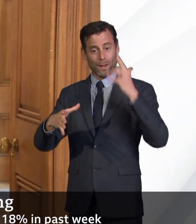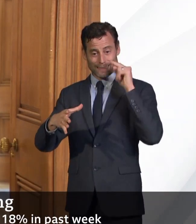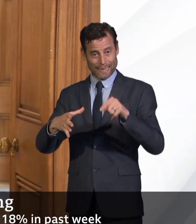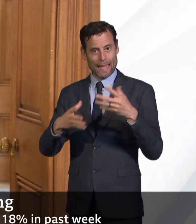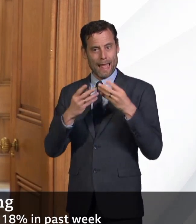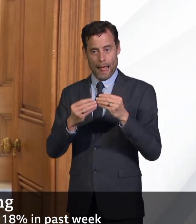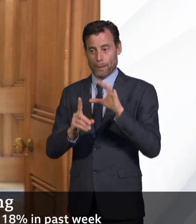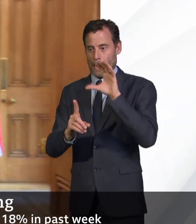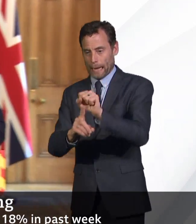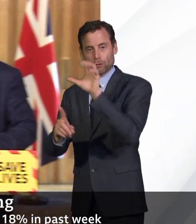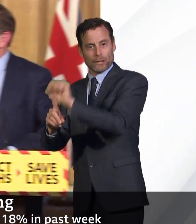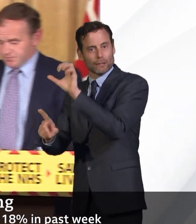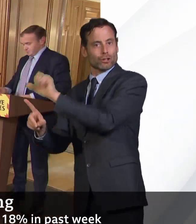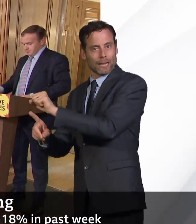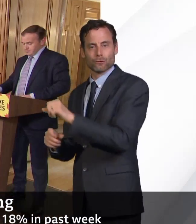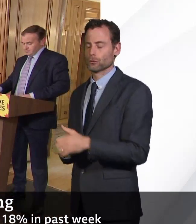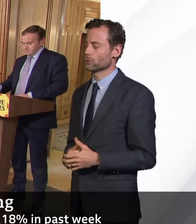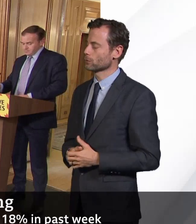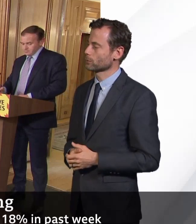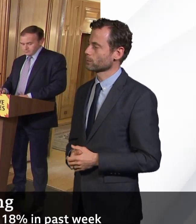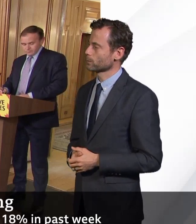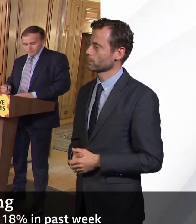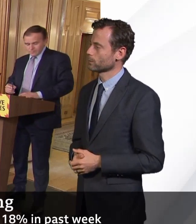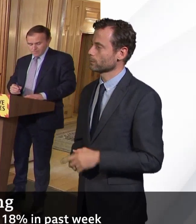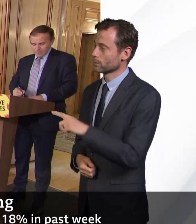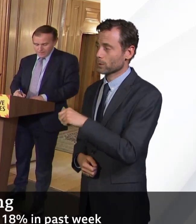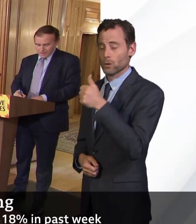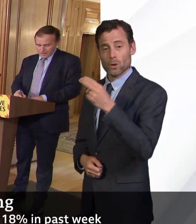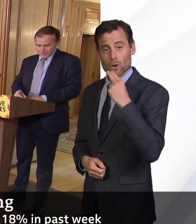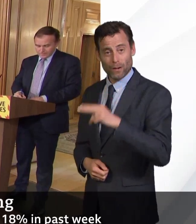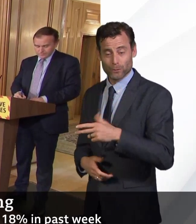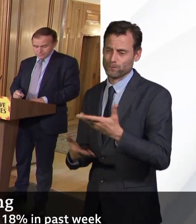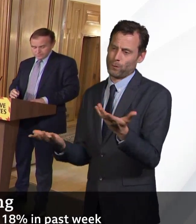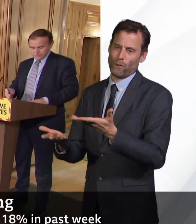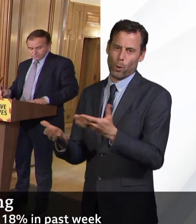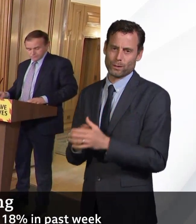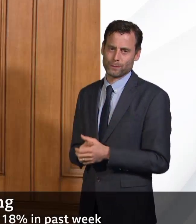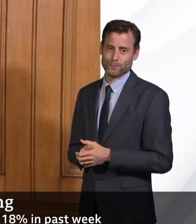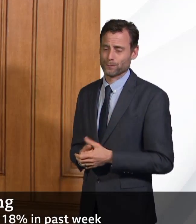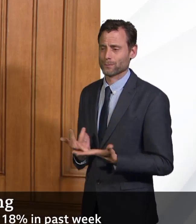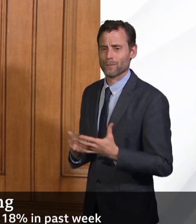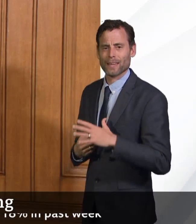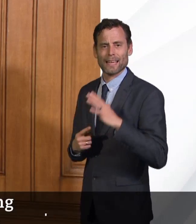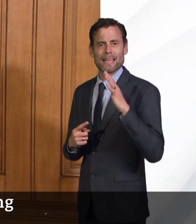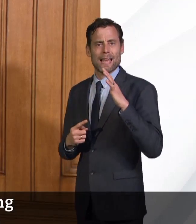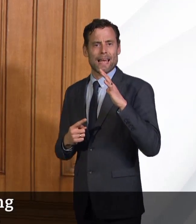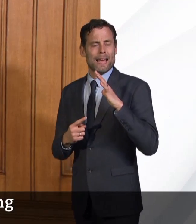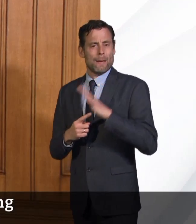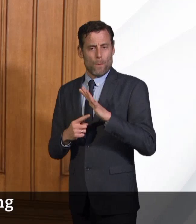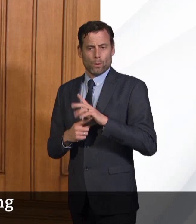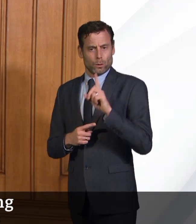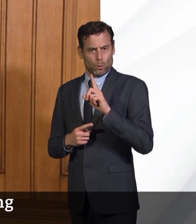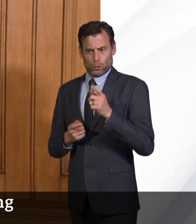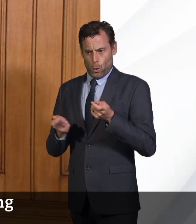important. Stephen. Yes, so good afternoon, Sean. So, of course, it's really important that we do get on top